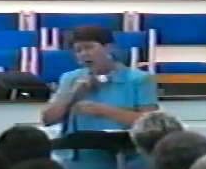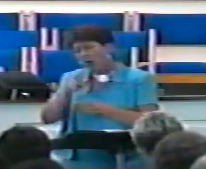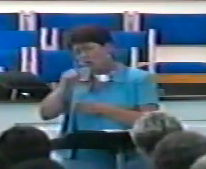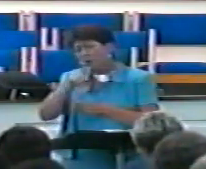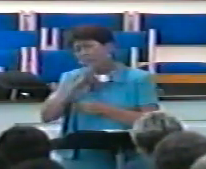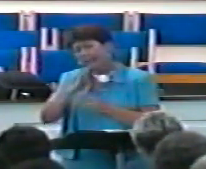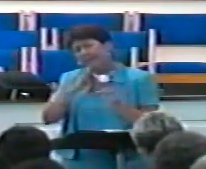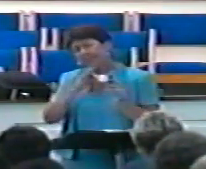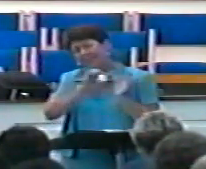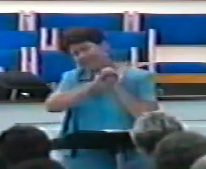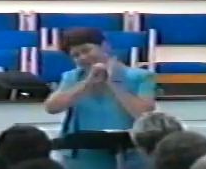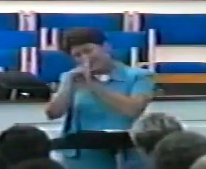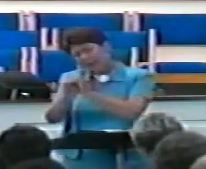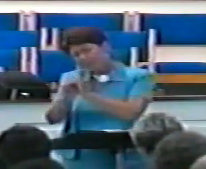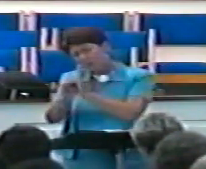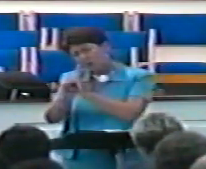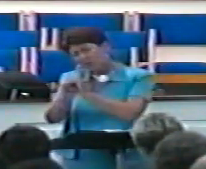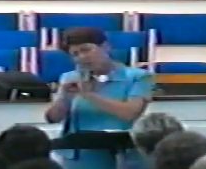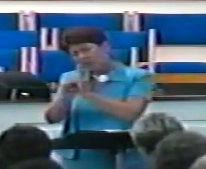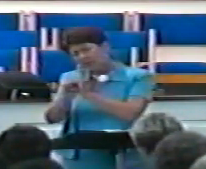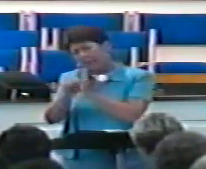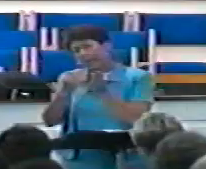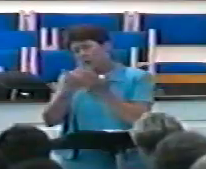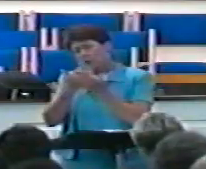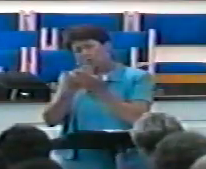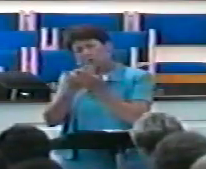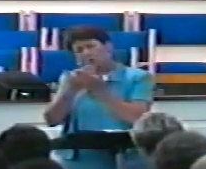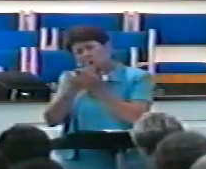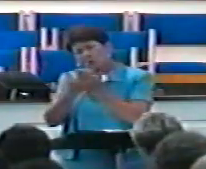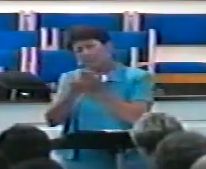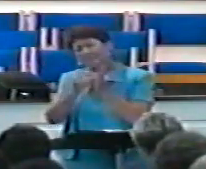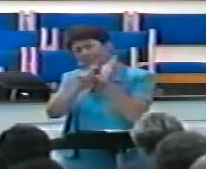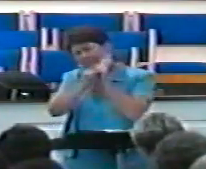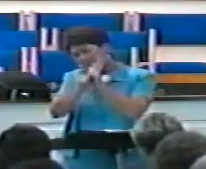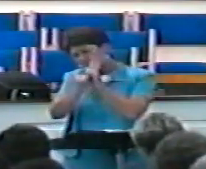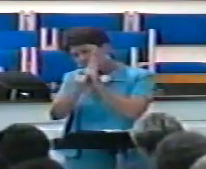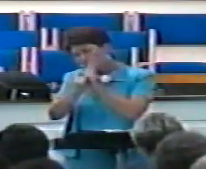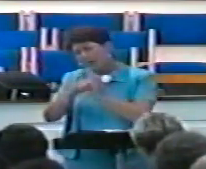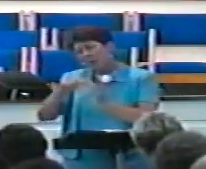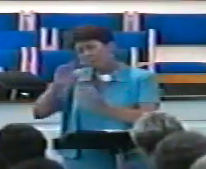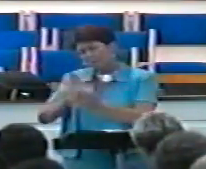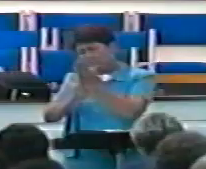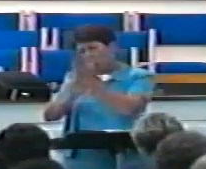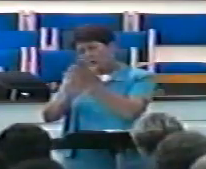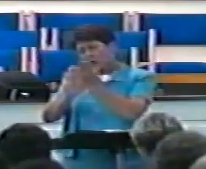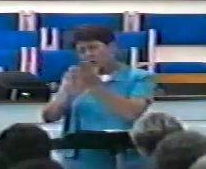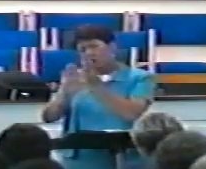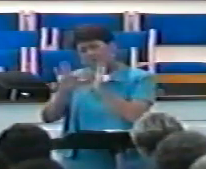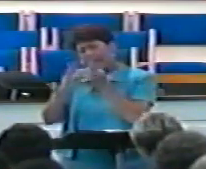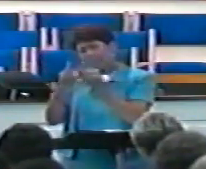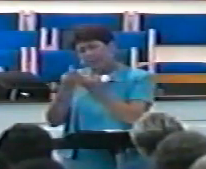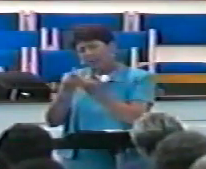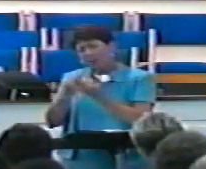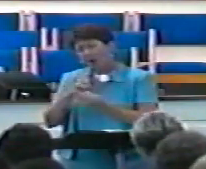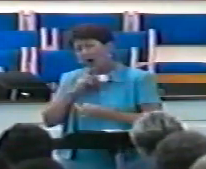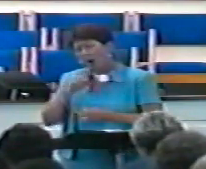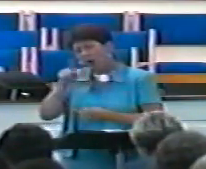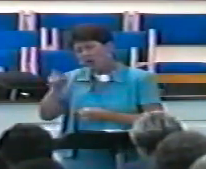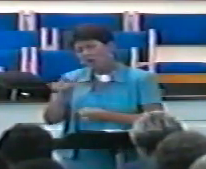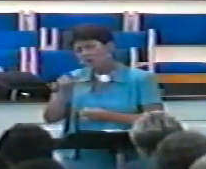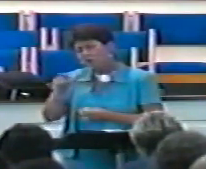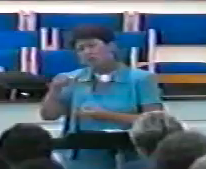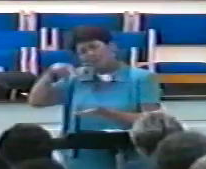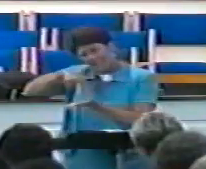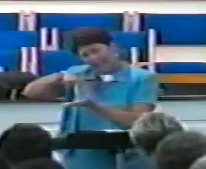and testimony of your family that you should be? Are you taking a stand for the cause of Christ? Are you faithful